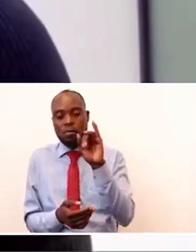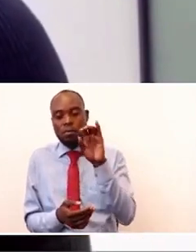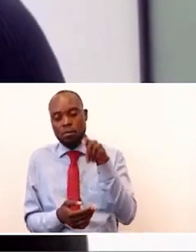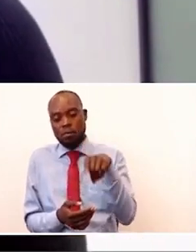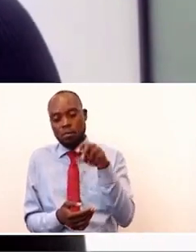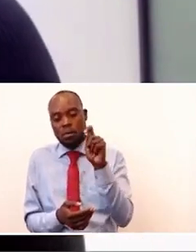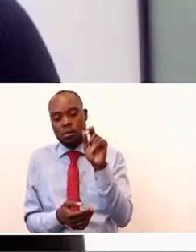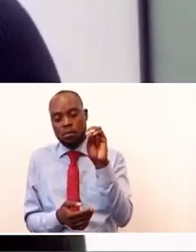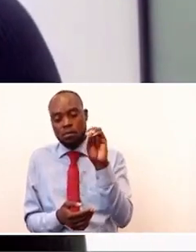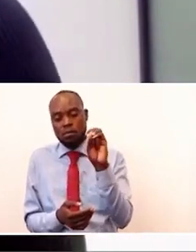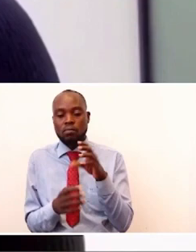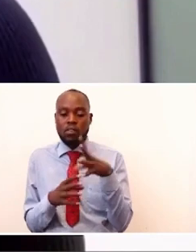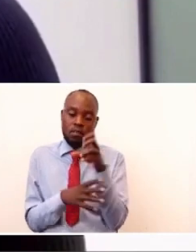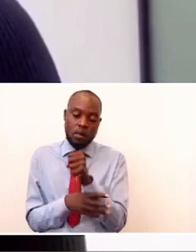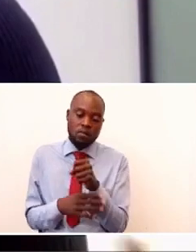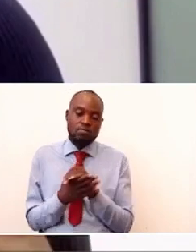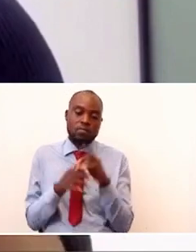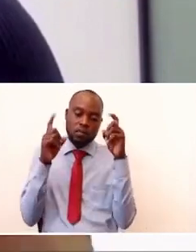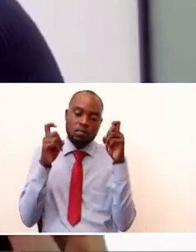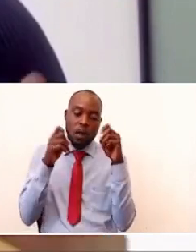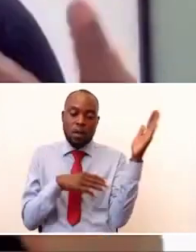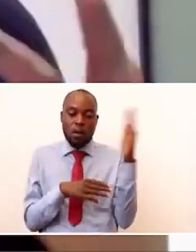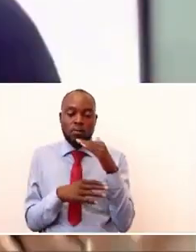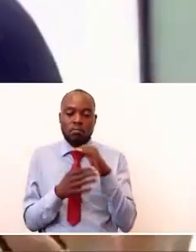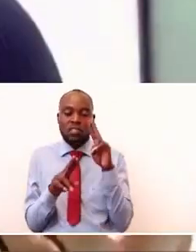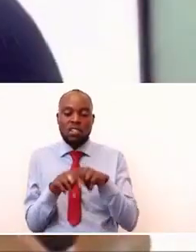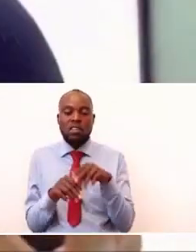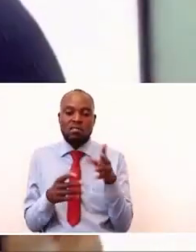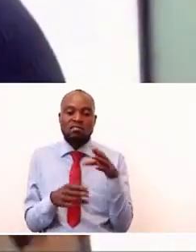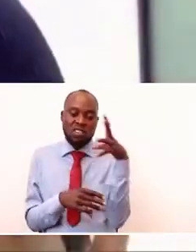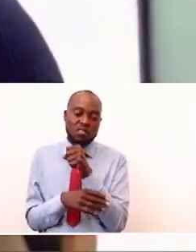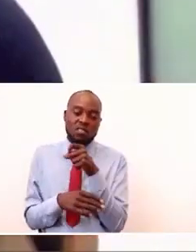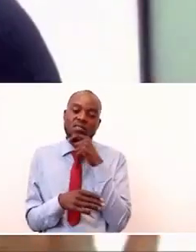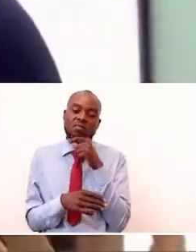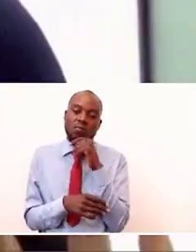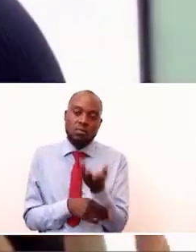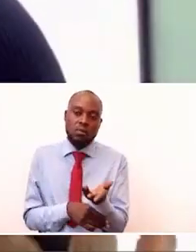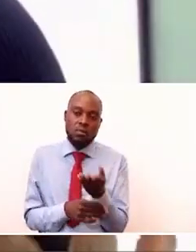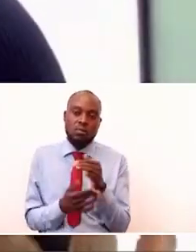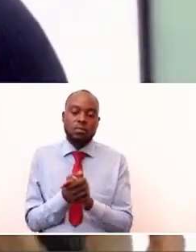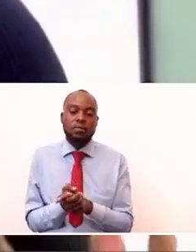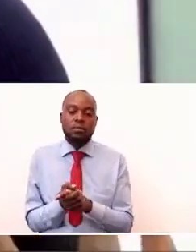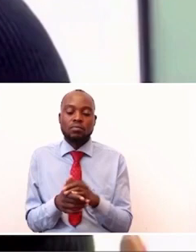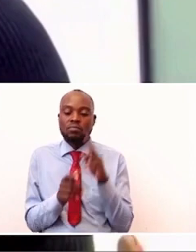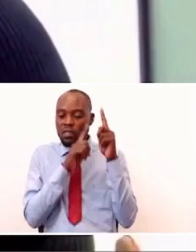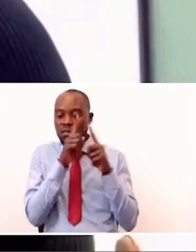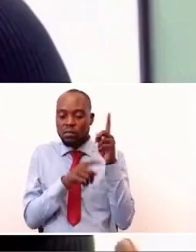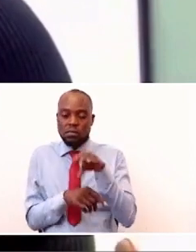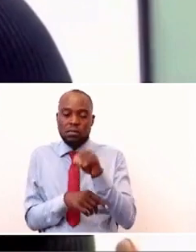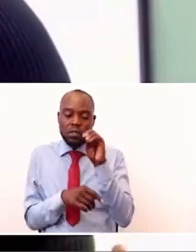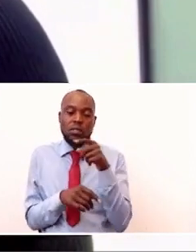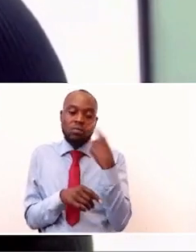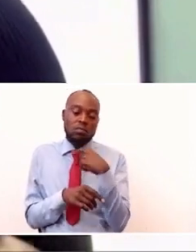images on Google, the images that are going to come out are actually male founders. And it follows how capital, especially in the tech ecosystem,